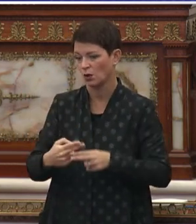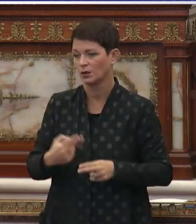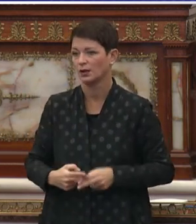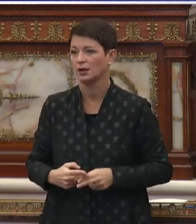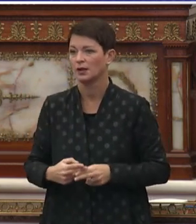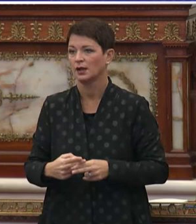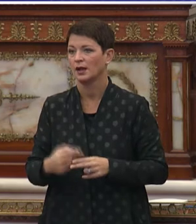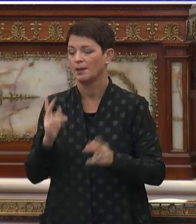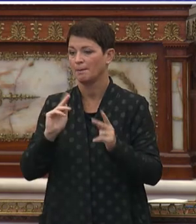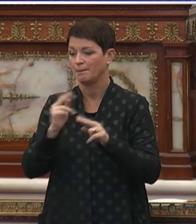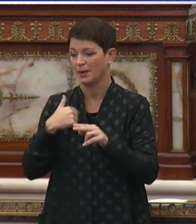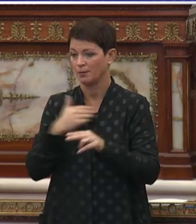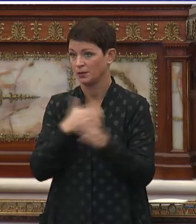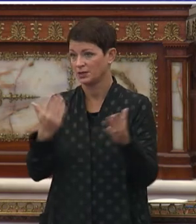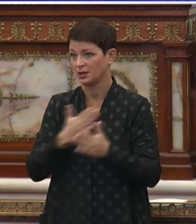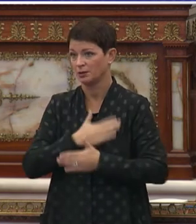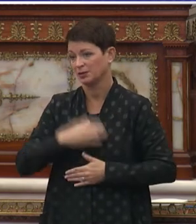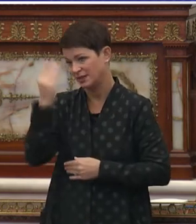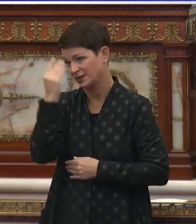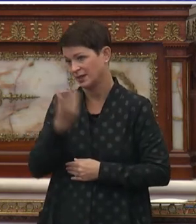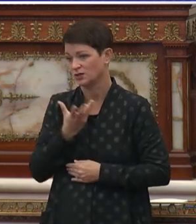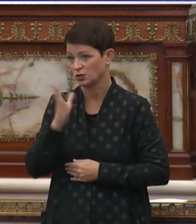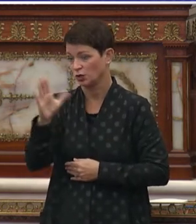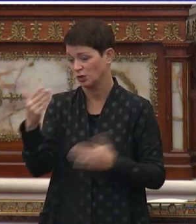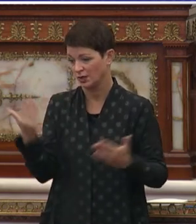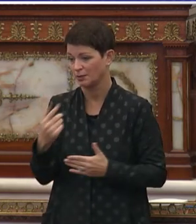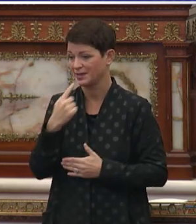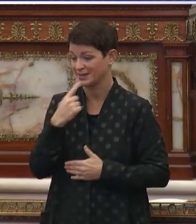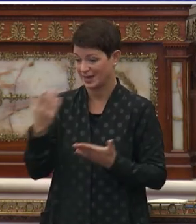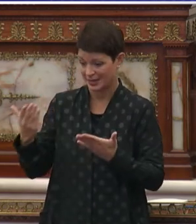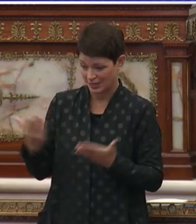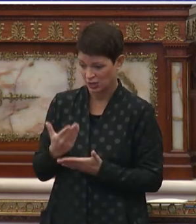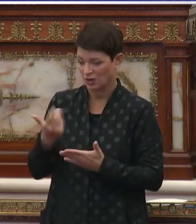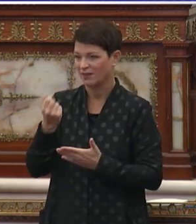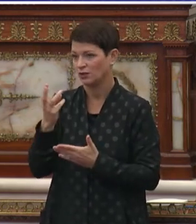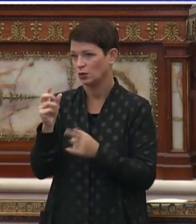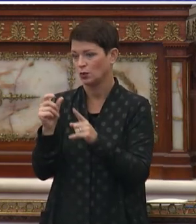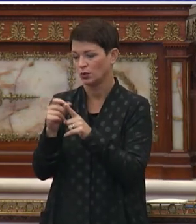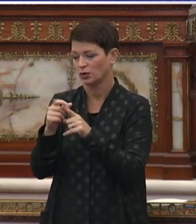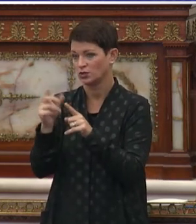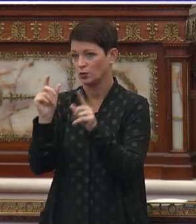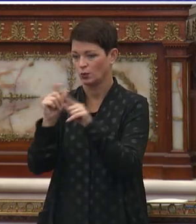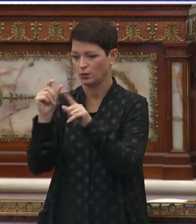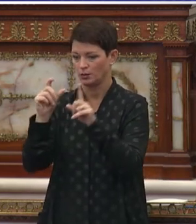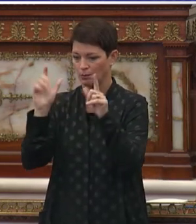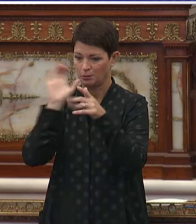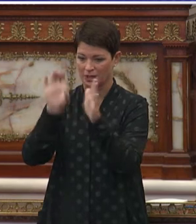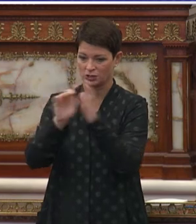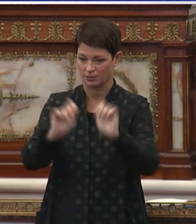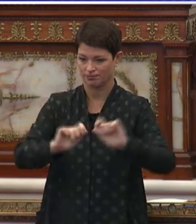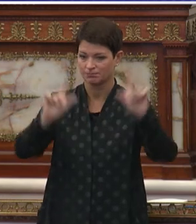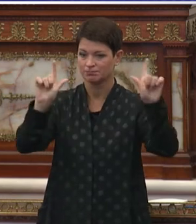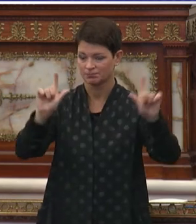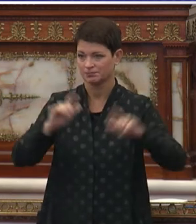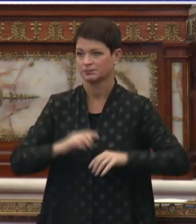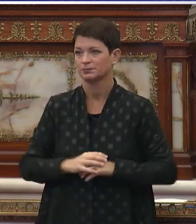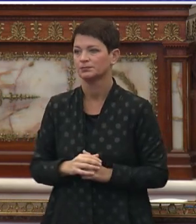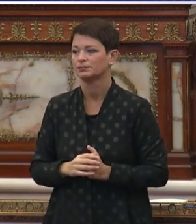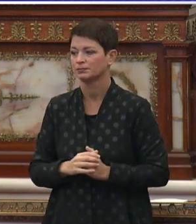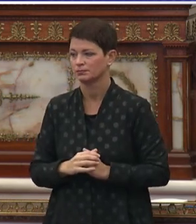and members that are in attendance, please indicate that you are present by saying a couple of words. Make sure that you